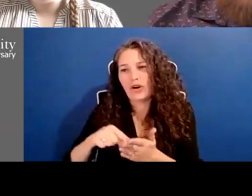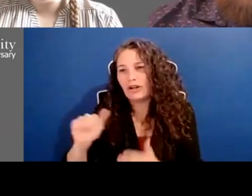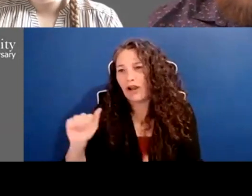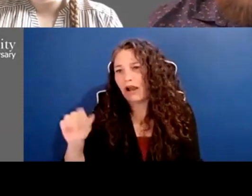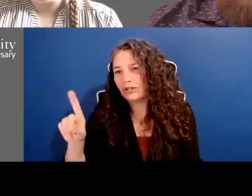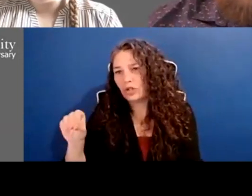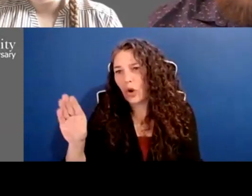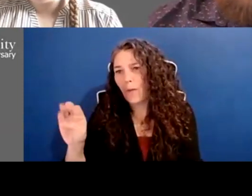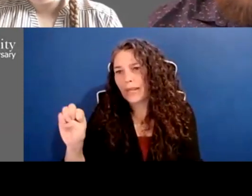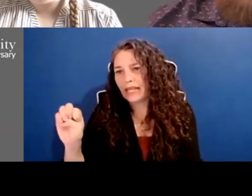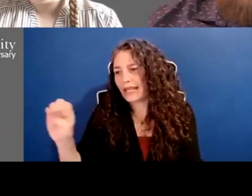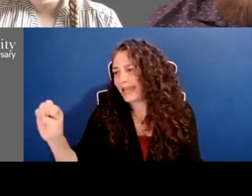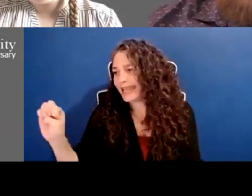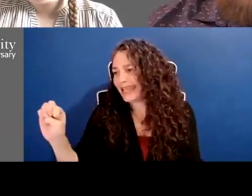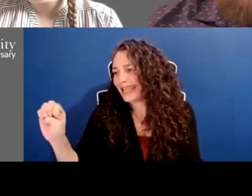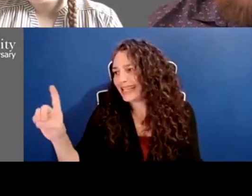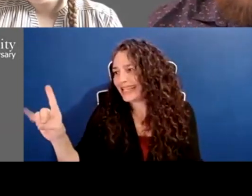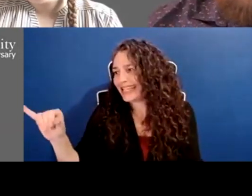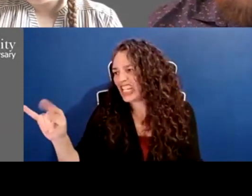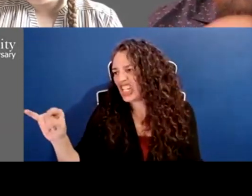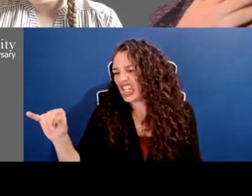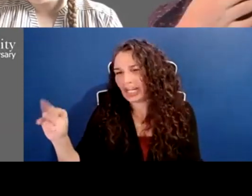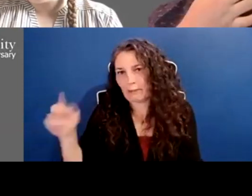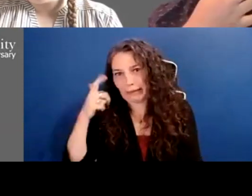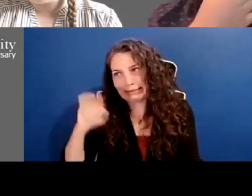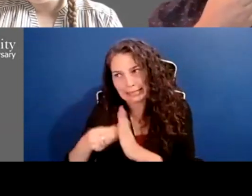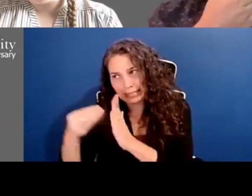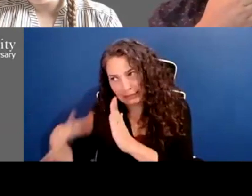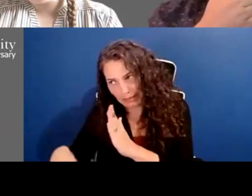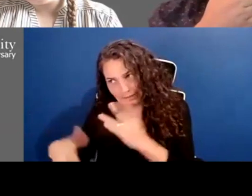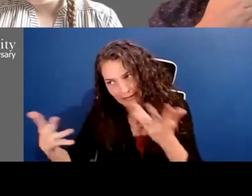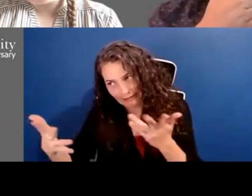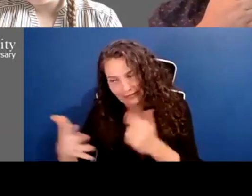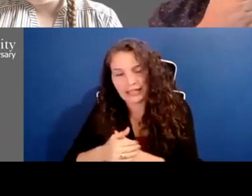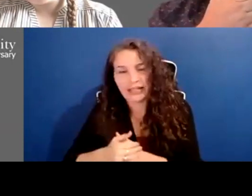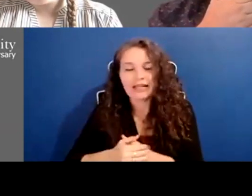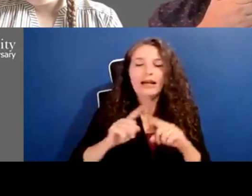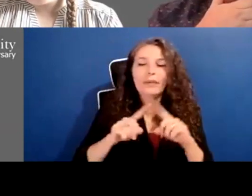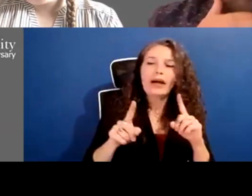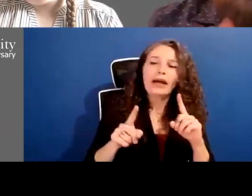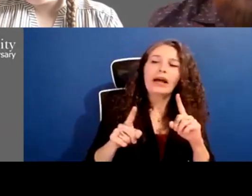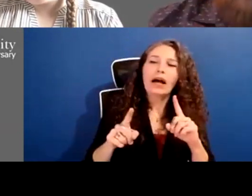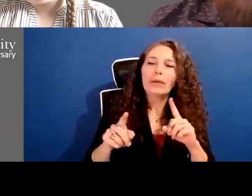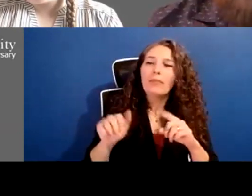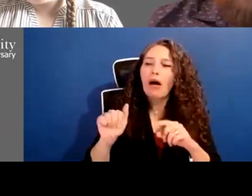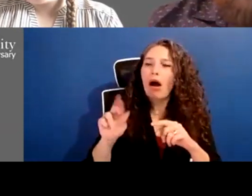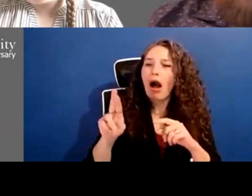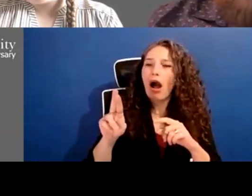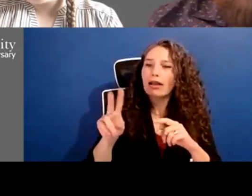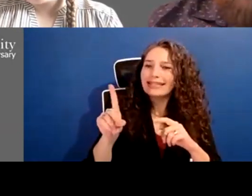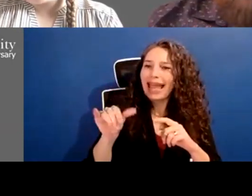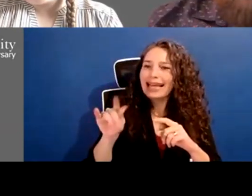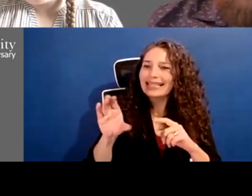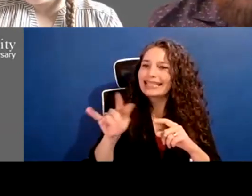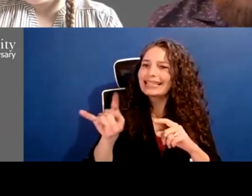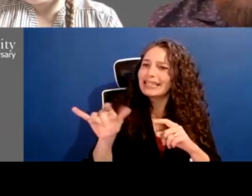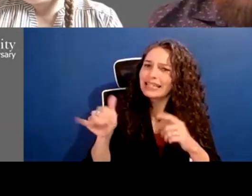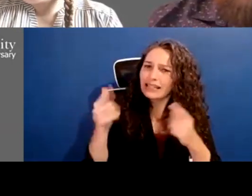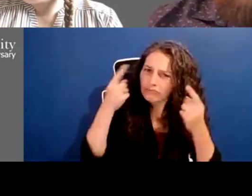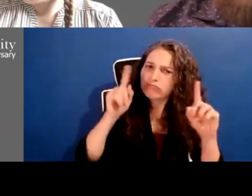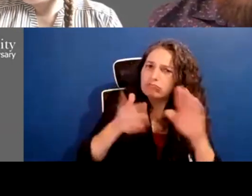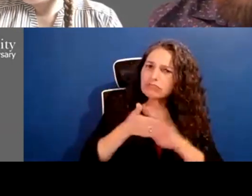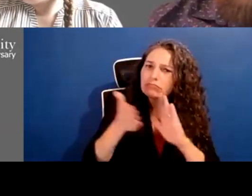Audacity works too. One thing I would recommend is finding a software that lets you use,